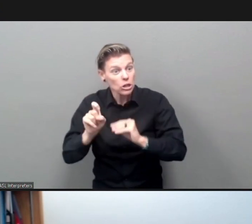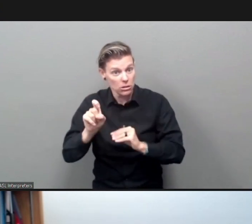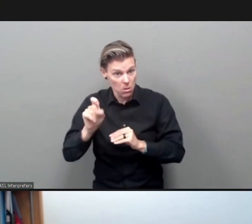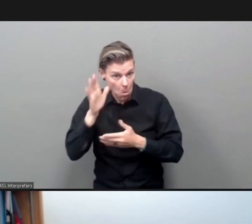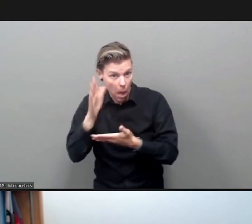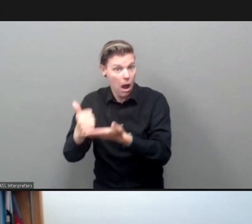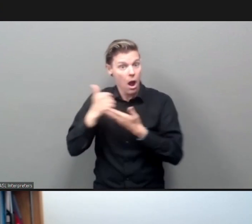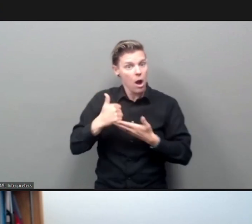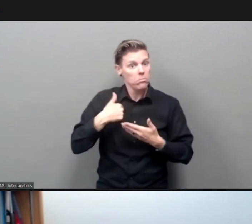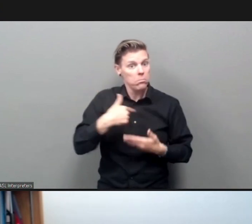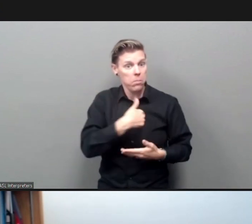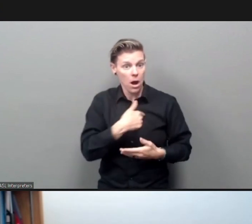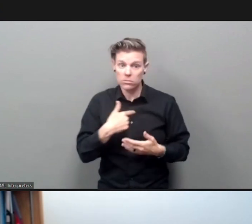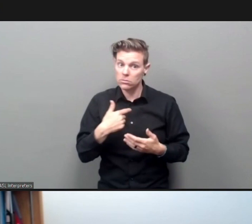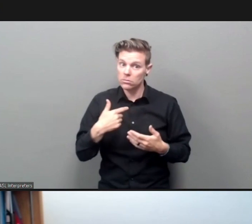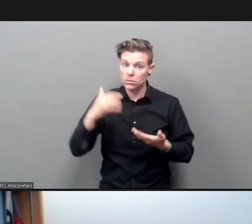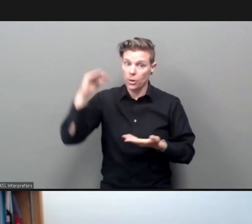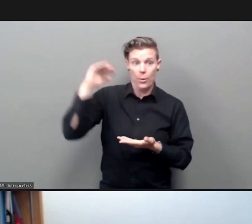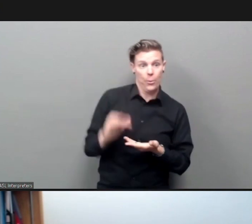spread.